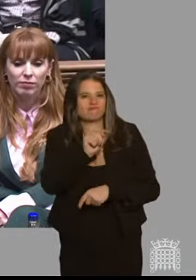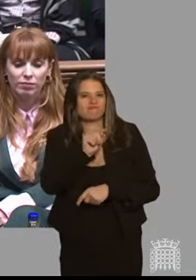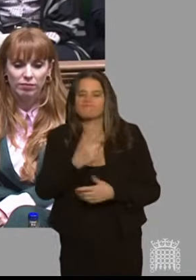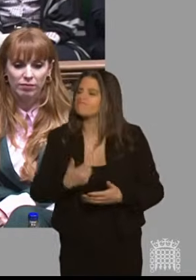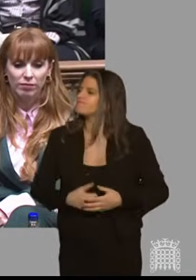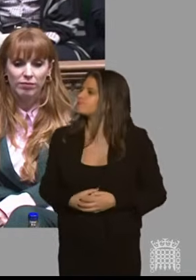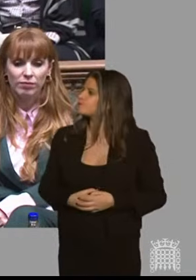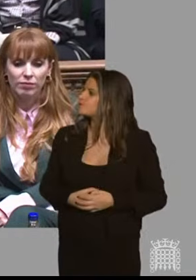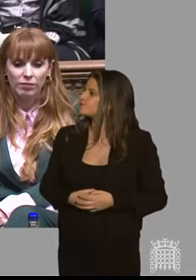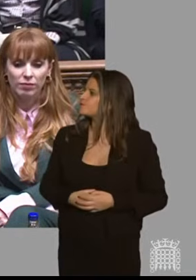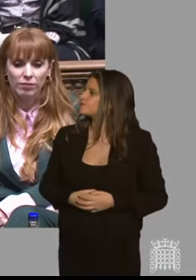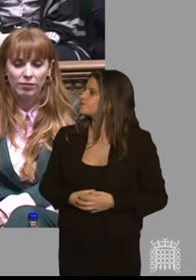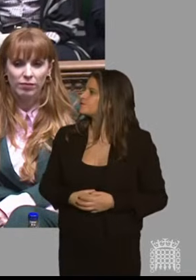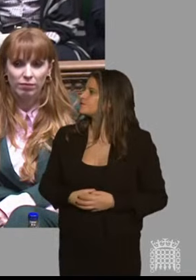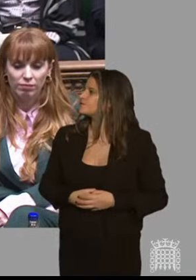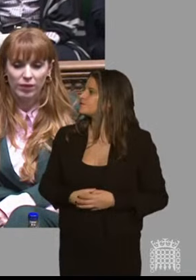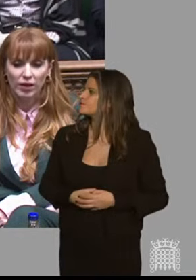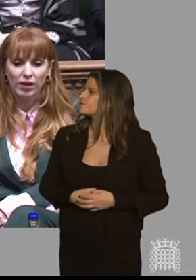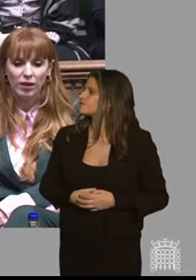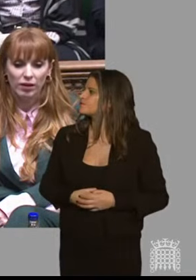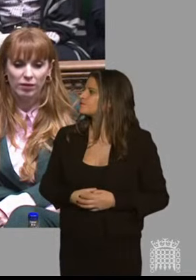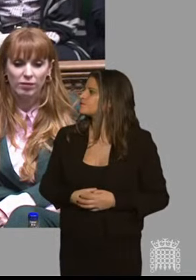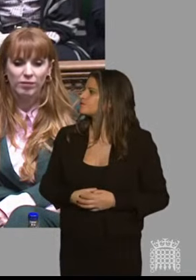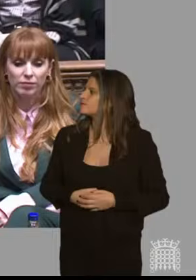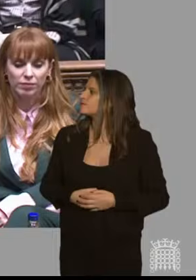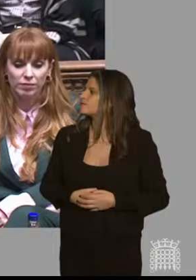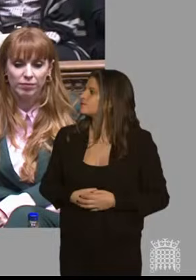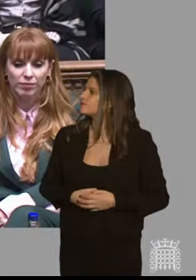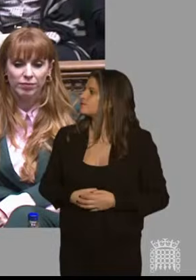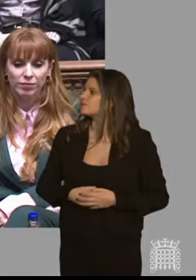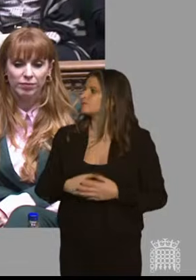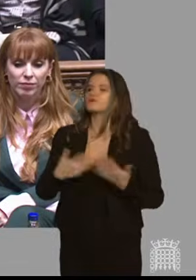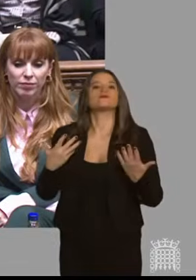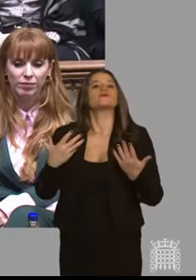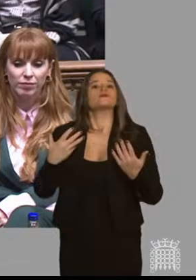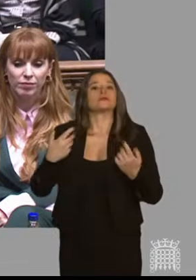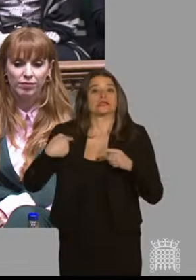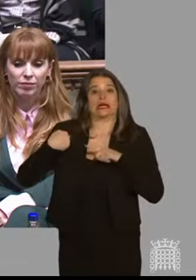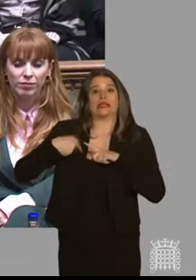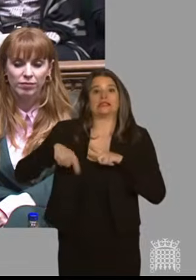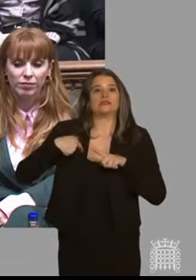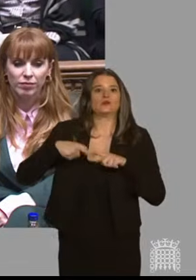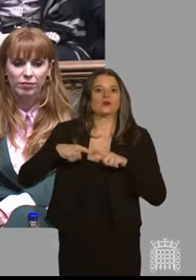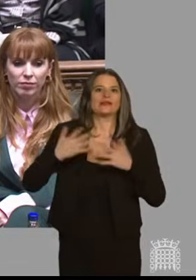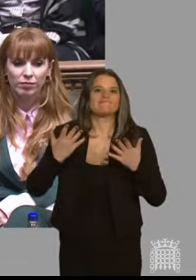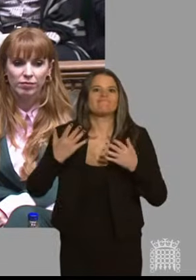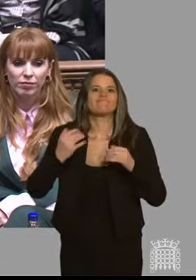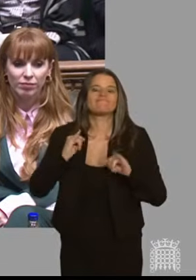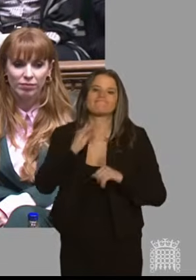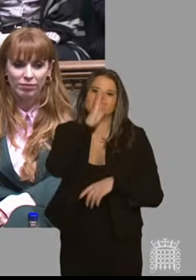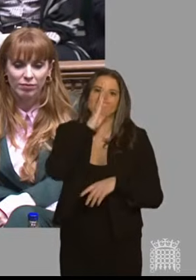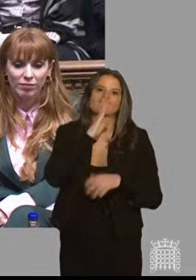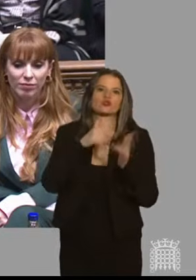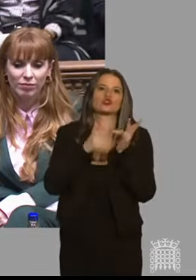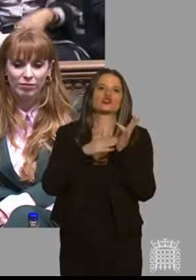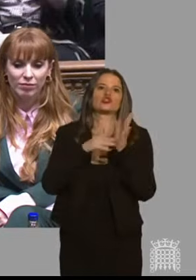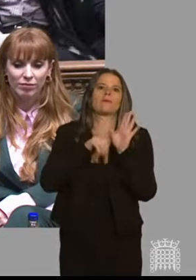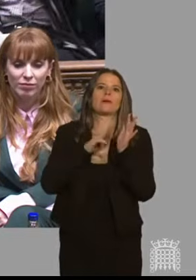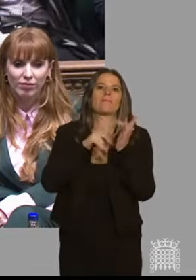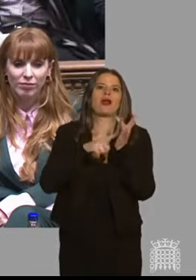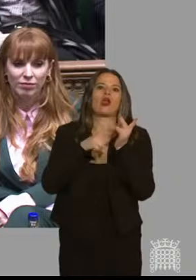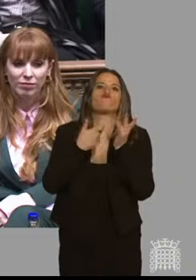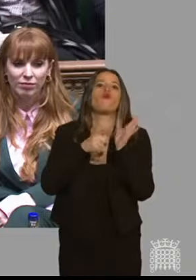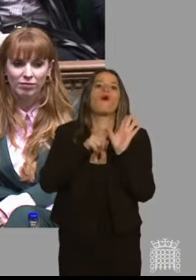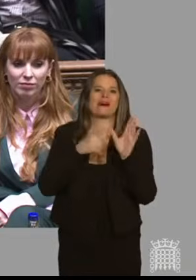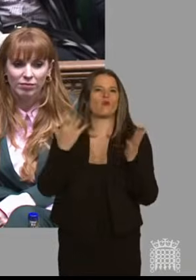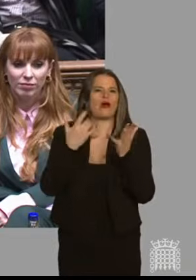his wife, Eleanor, and their family. We also learned that the Right Honourable Member for Maidenhead will be taking her